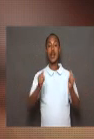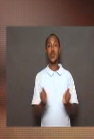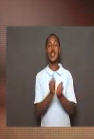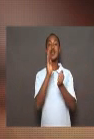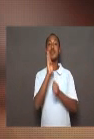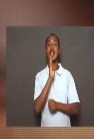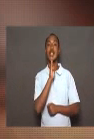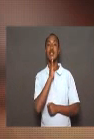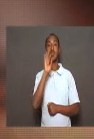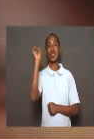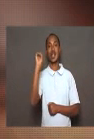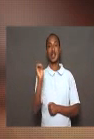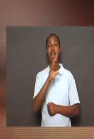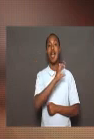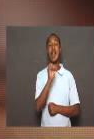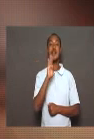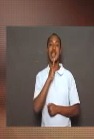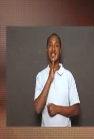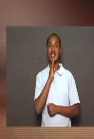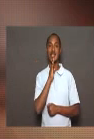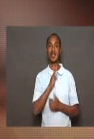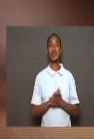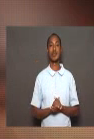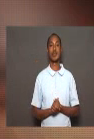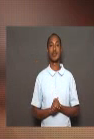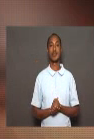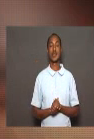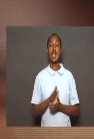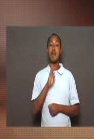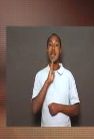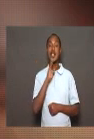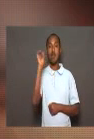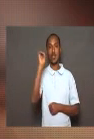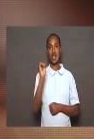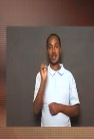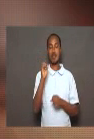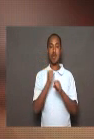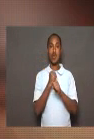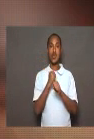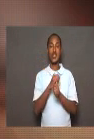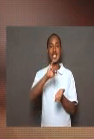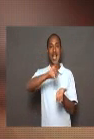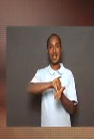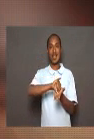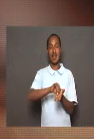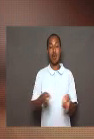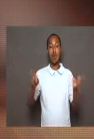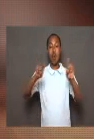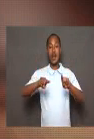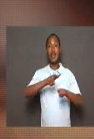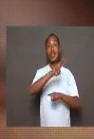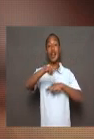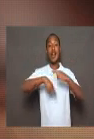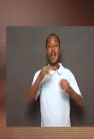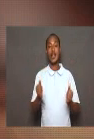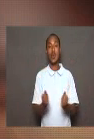with basic oxides and bases. Basic oxides produce salts when they